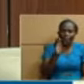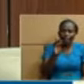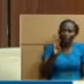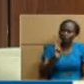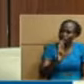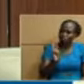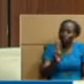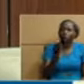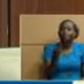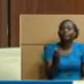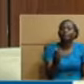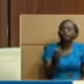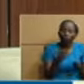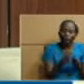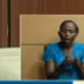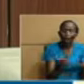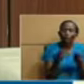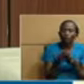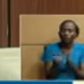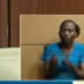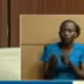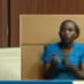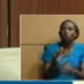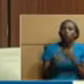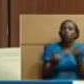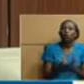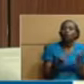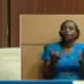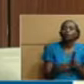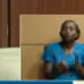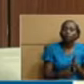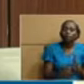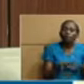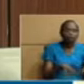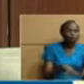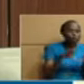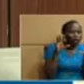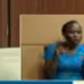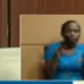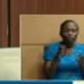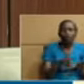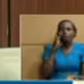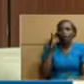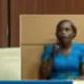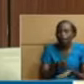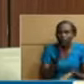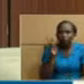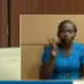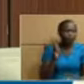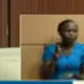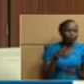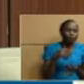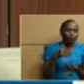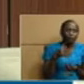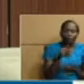to address these areas which have been hit by floods, that have been exposed to locust invasion